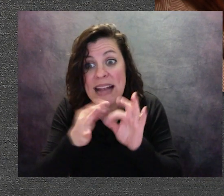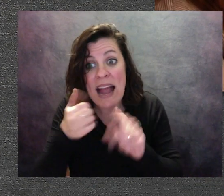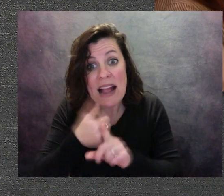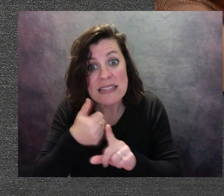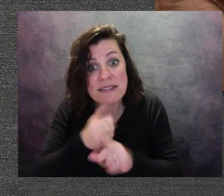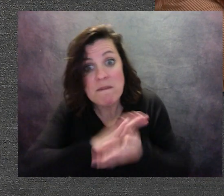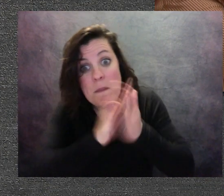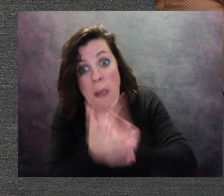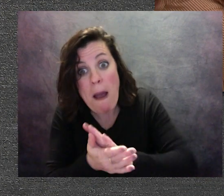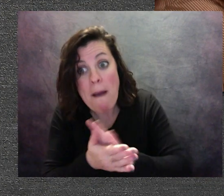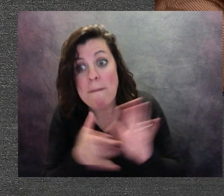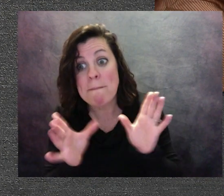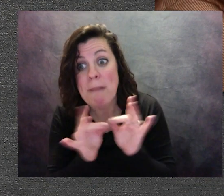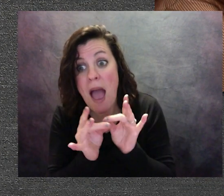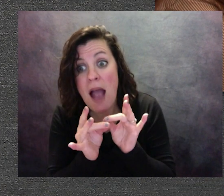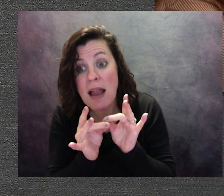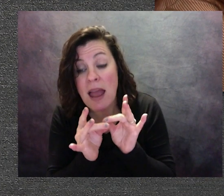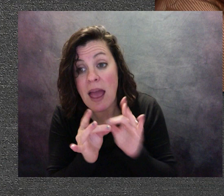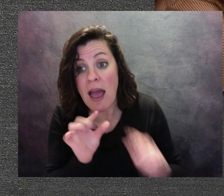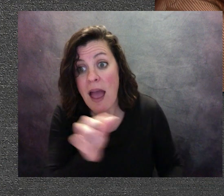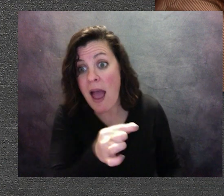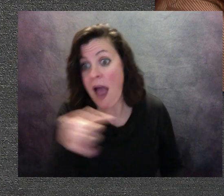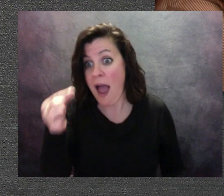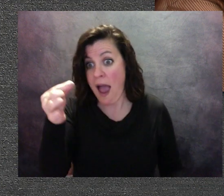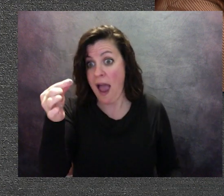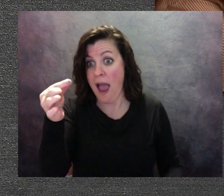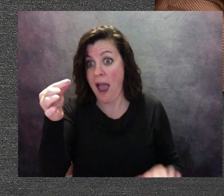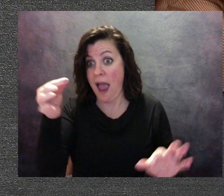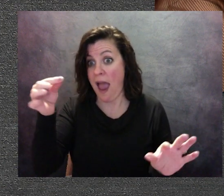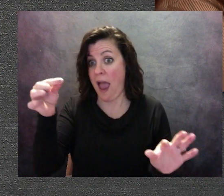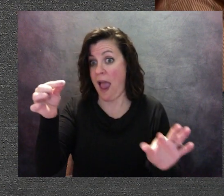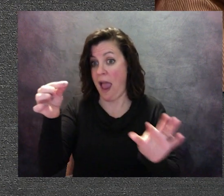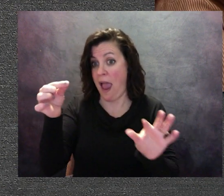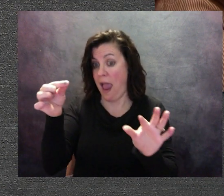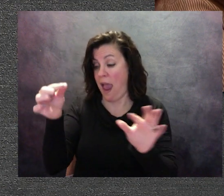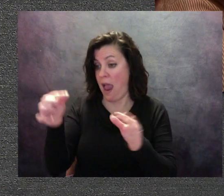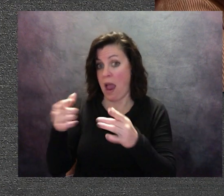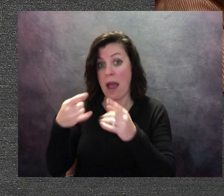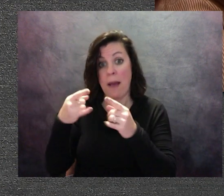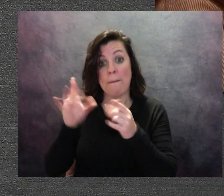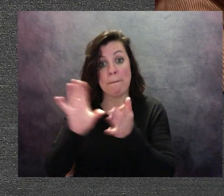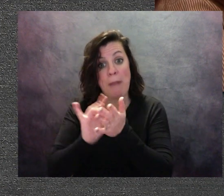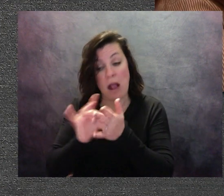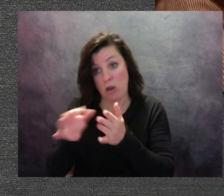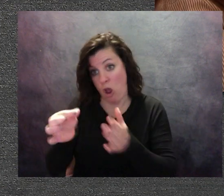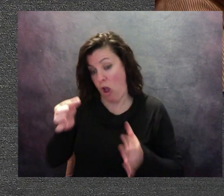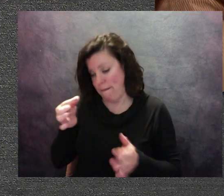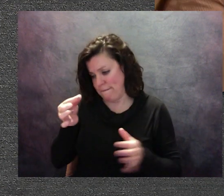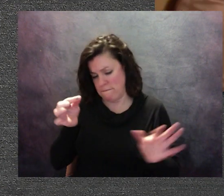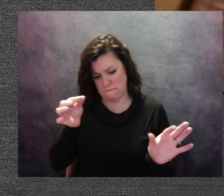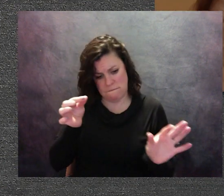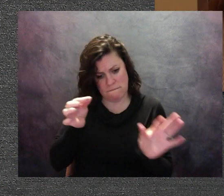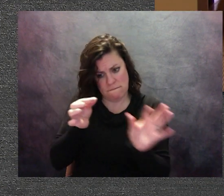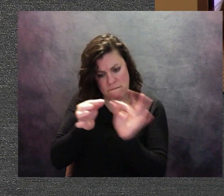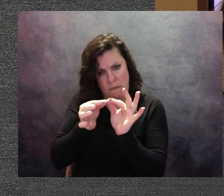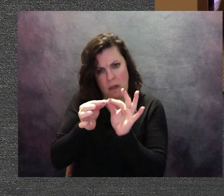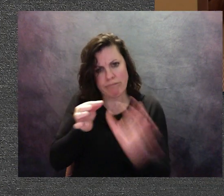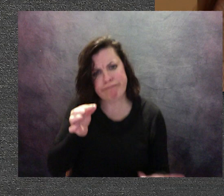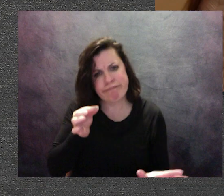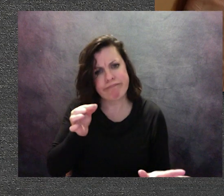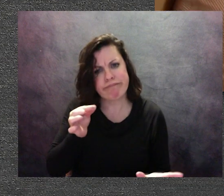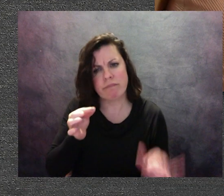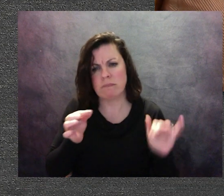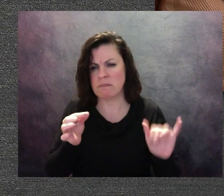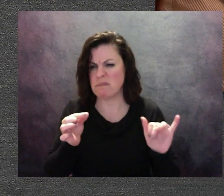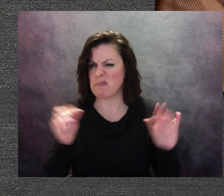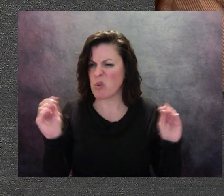He pulls the needle off the magnet. Down drops the pin. He tries to pick it up with the